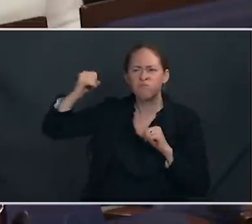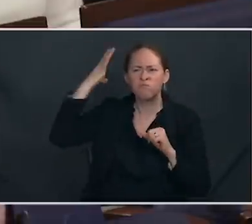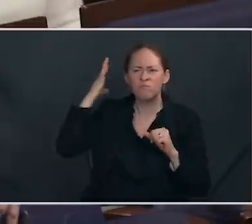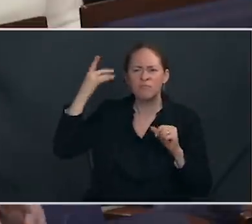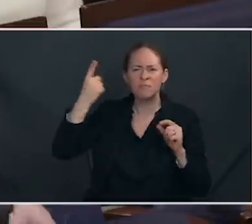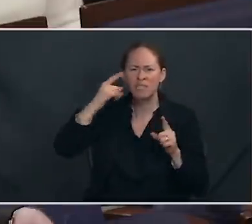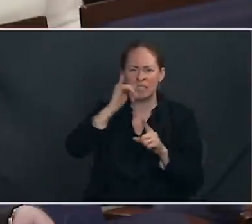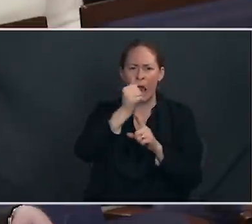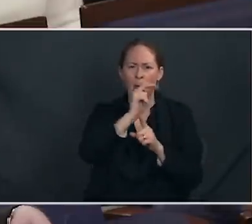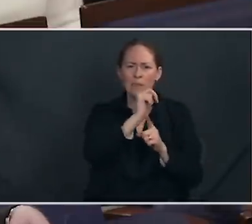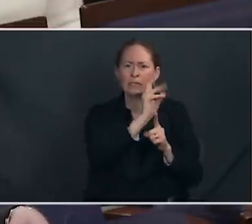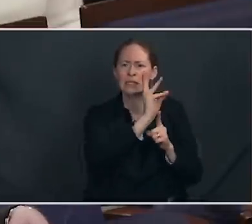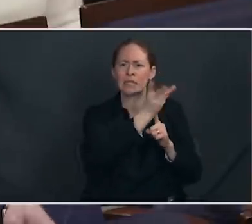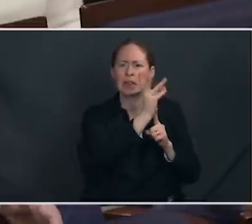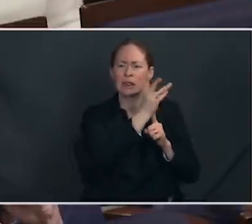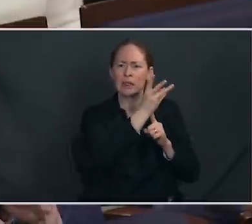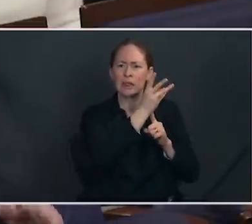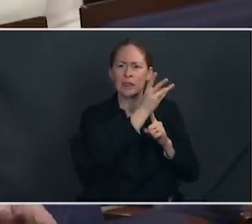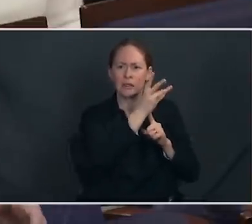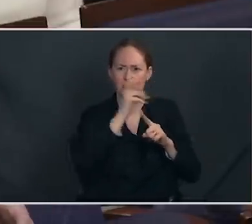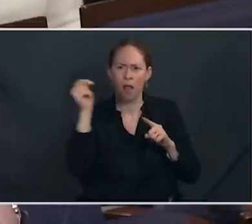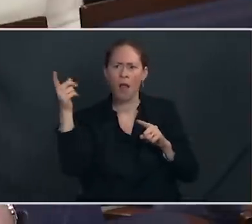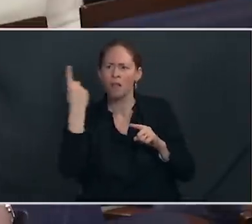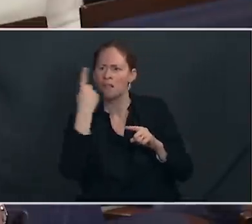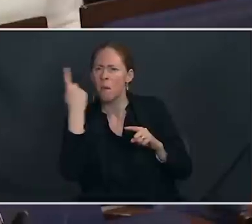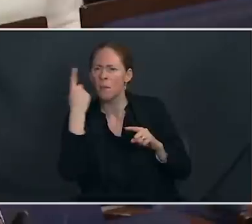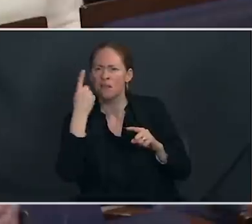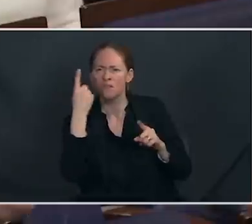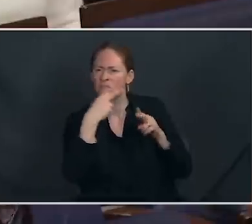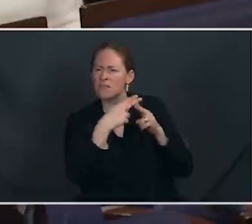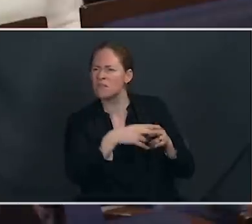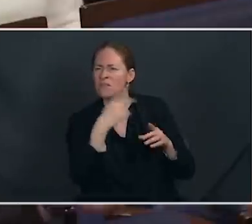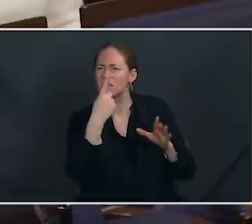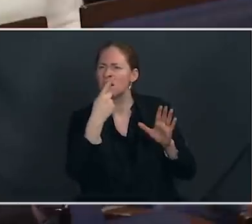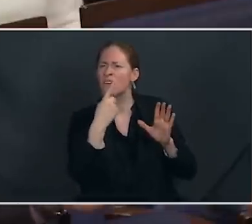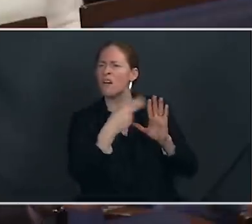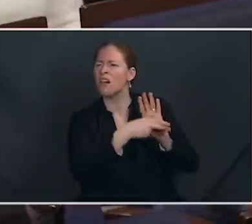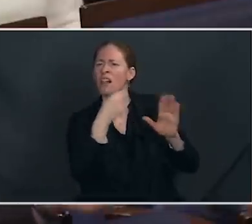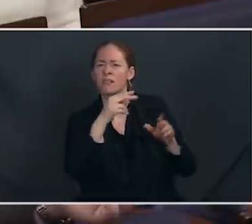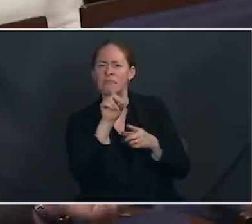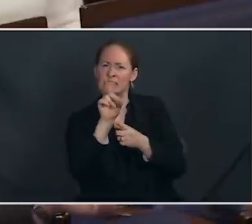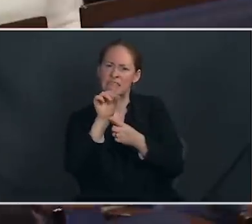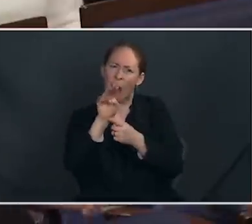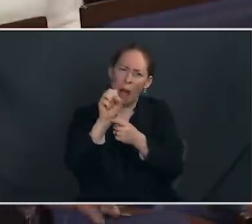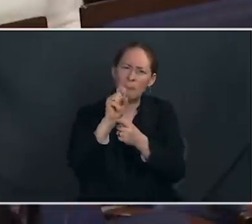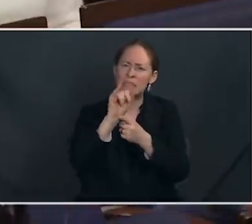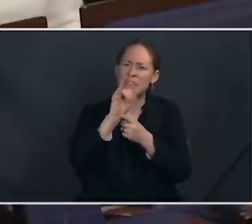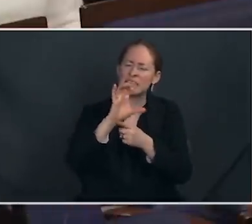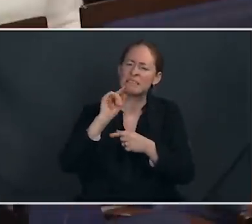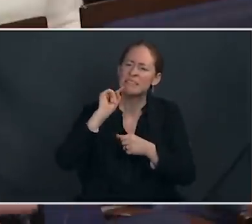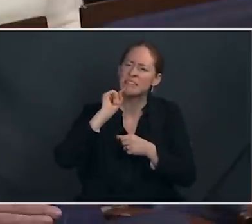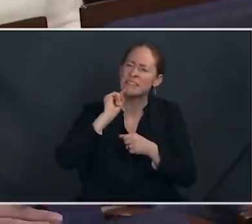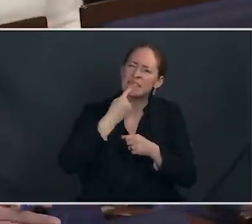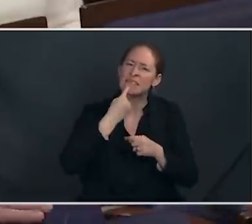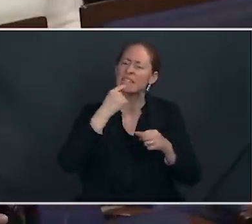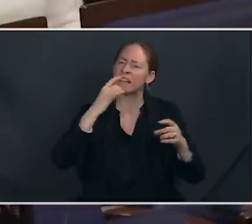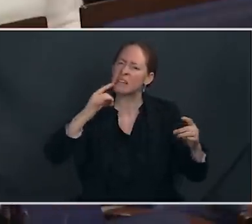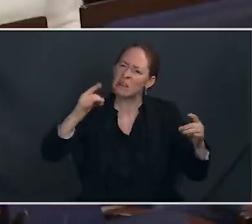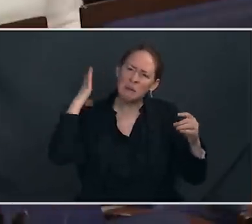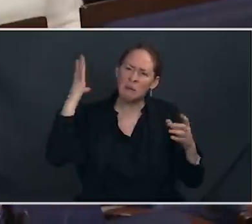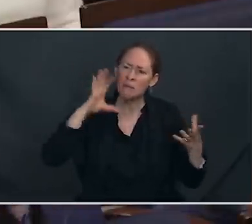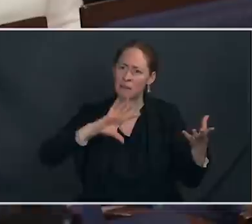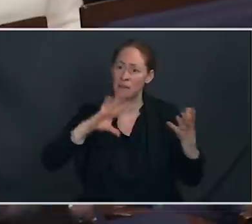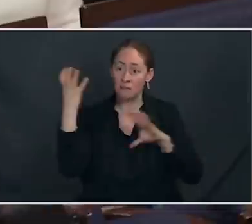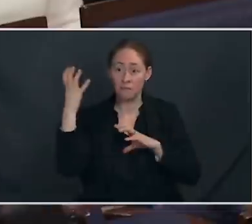rioters being reviewed by the DNI as domestic violent extremists. Are the rioters in Portland also being viewed through the same